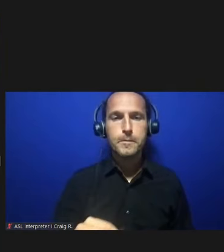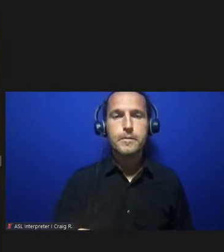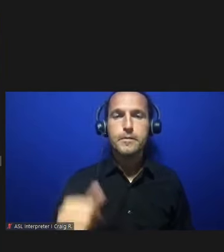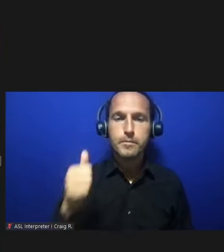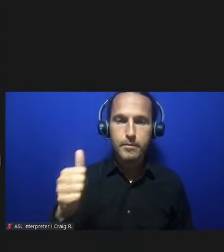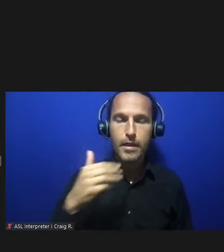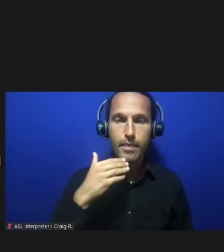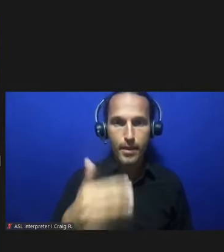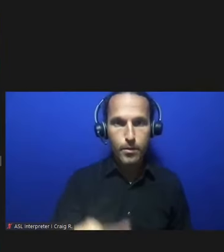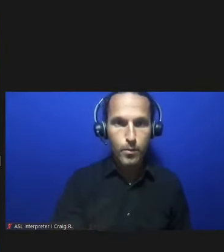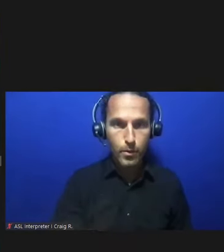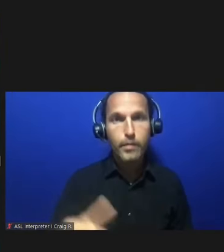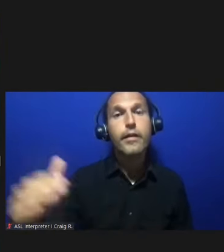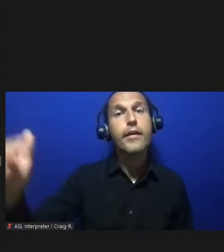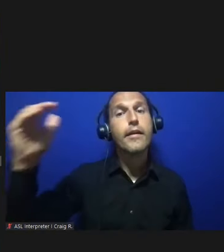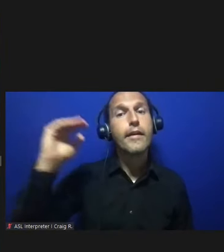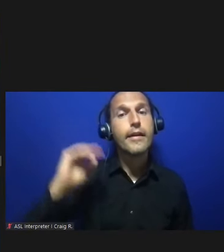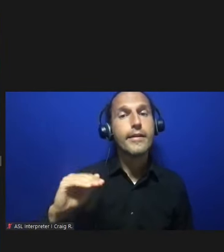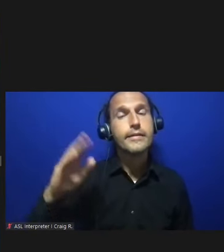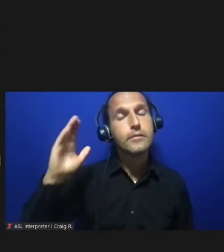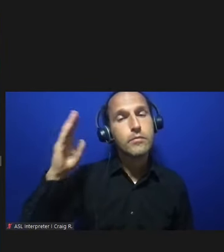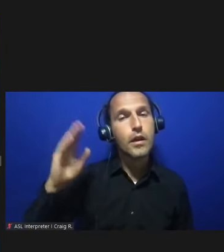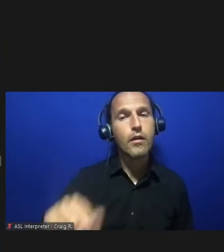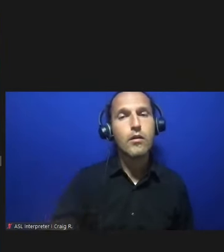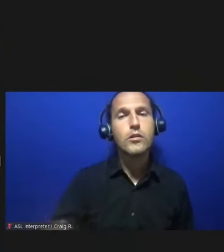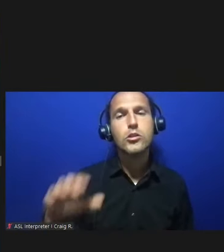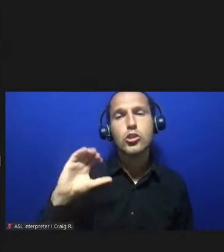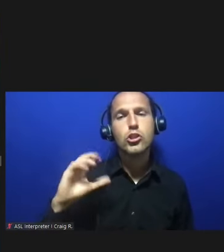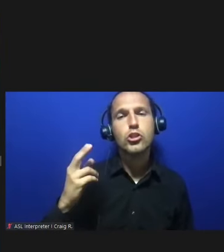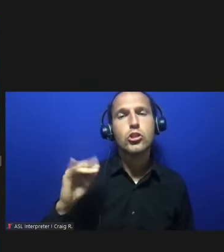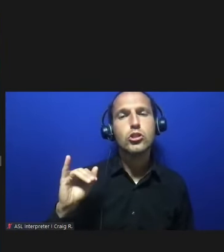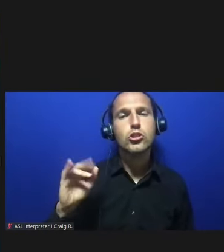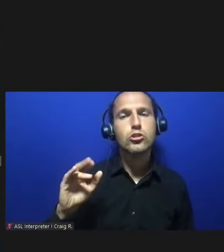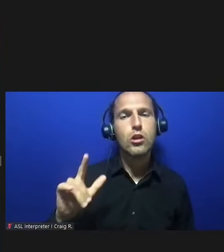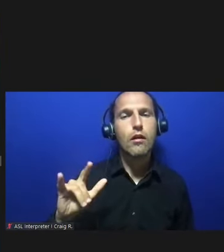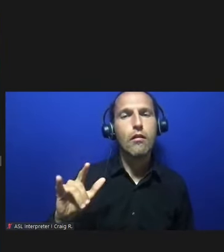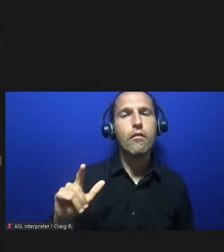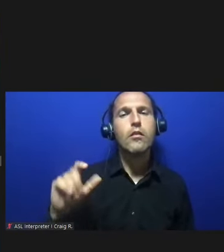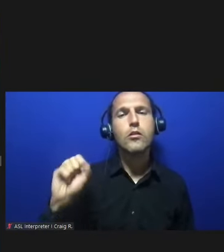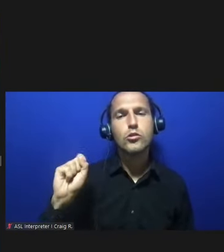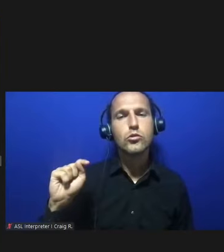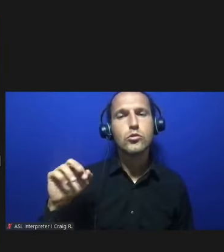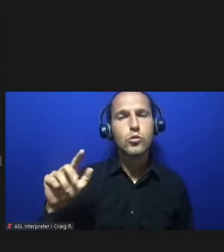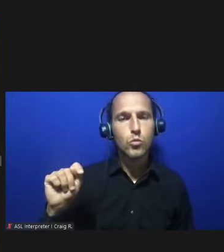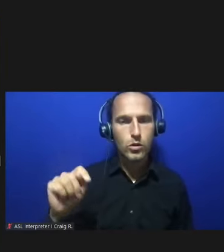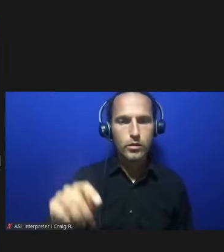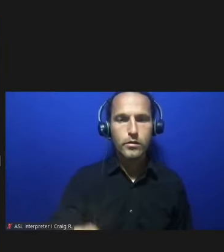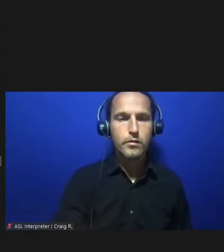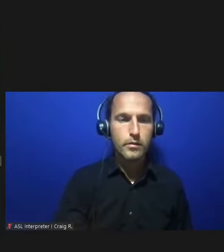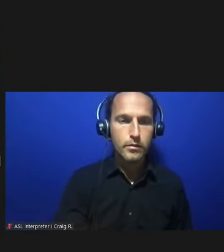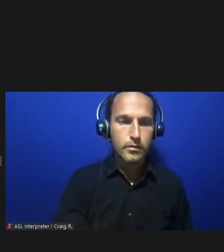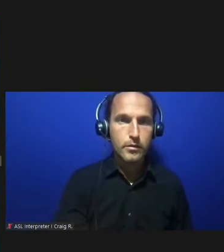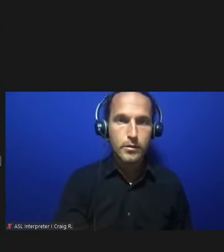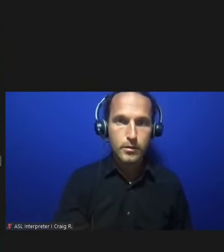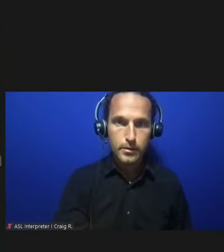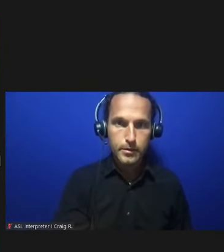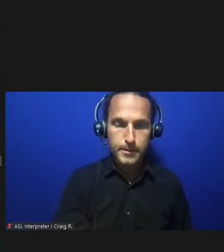Thank you. Our next speaker is Cheryl Stewart, followed by Susan Laser.